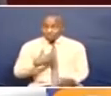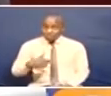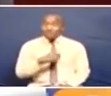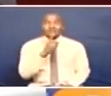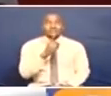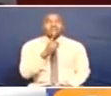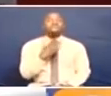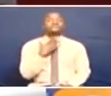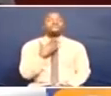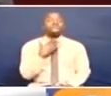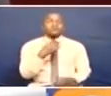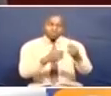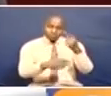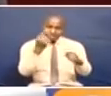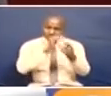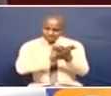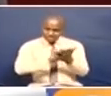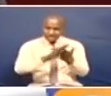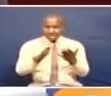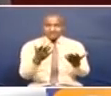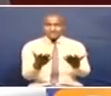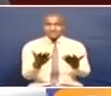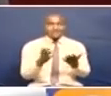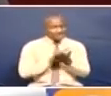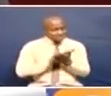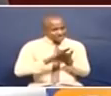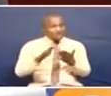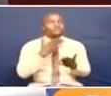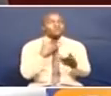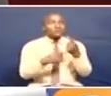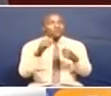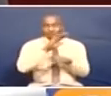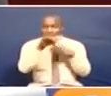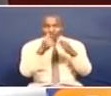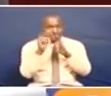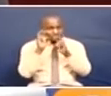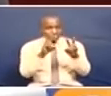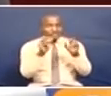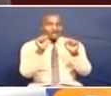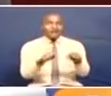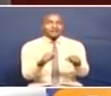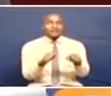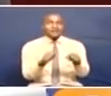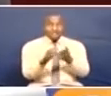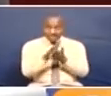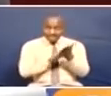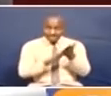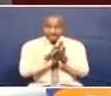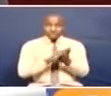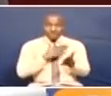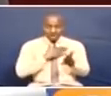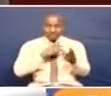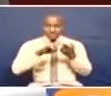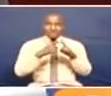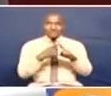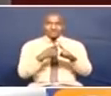want to win in a way that is clear to the entire world. First, based on our own standard, which is one of the highest standards